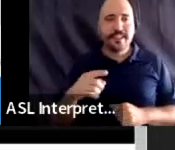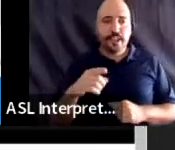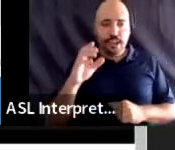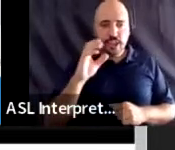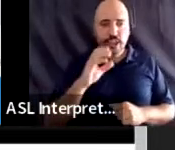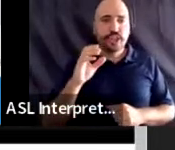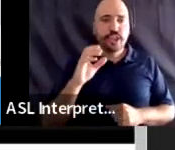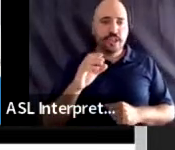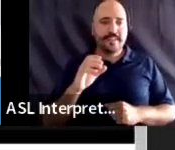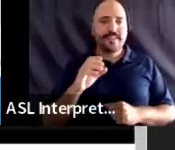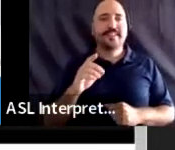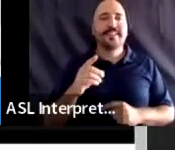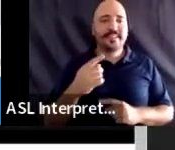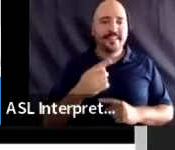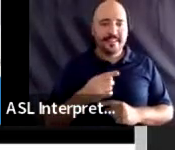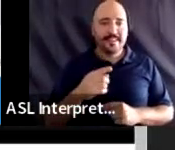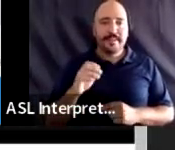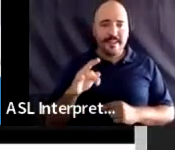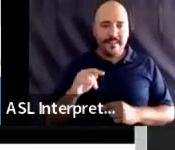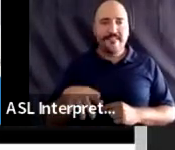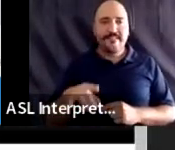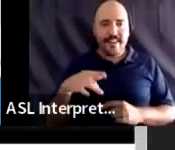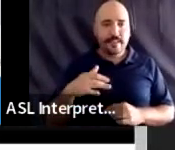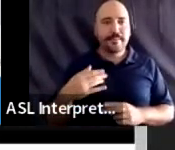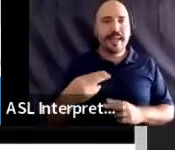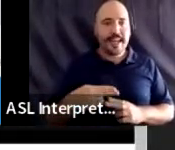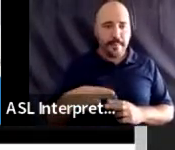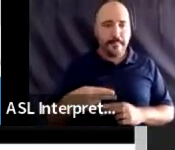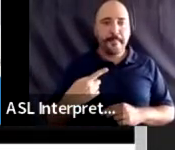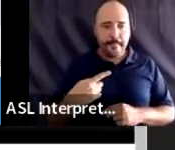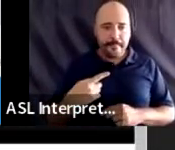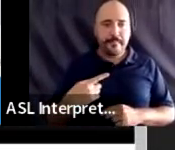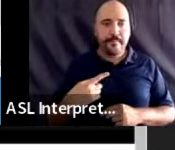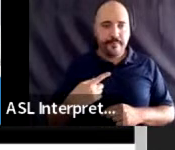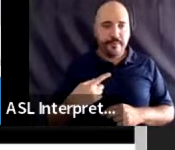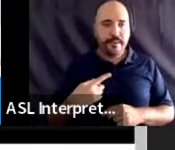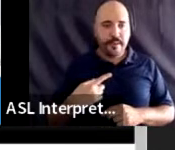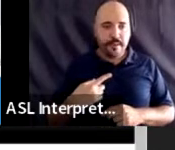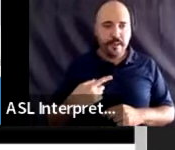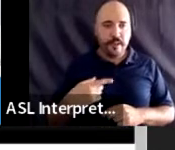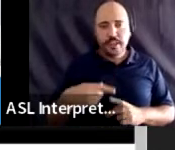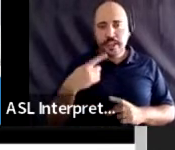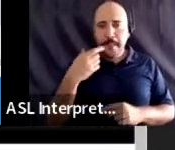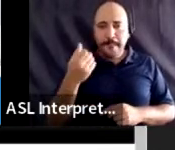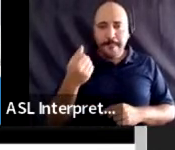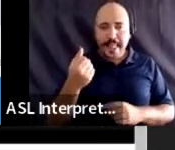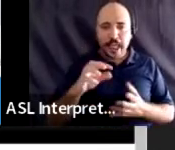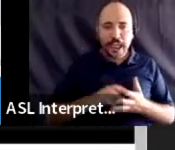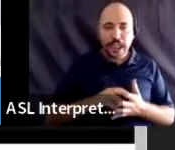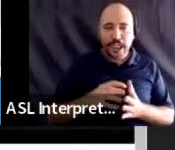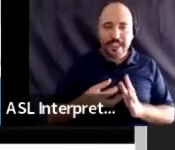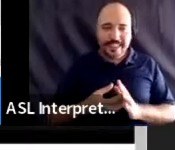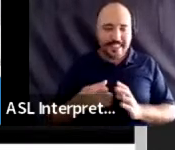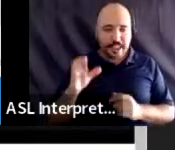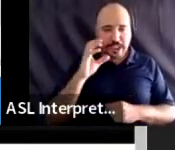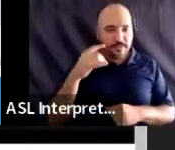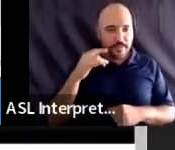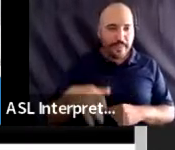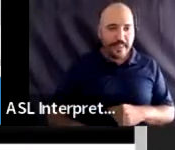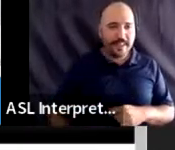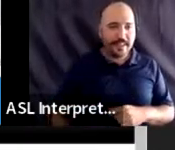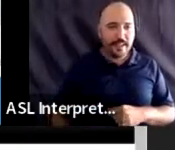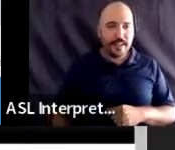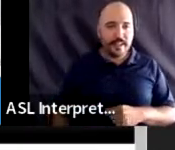Date time edit. 12/10. Find events by find name. events by Begin name. typing. We Enter. saw something Find. about milk and cookies, so let's just search for that. So I'm going to